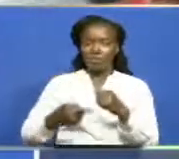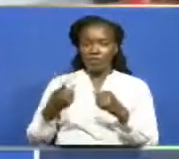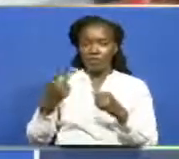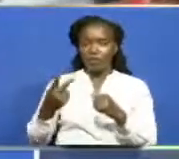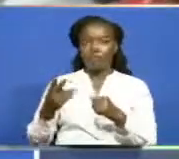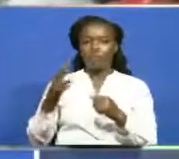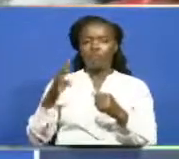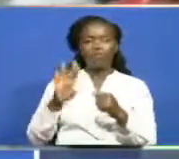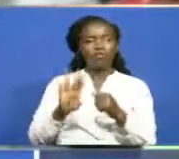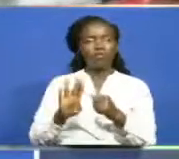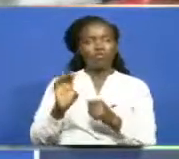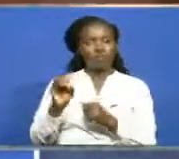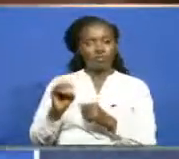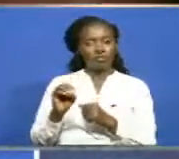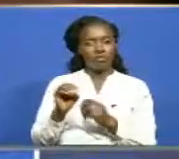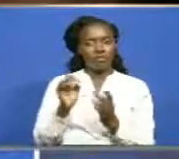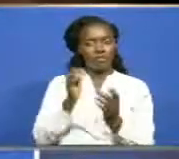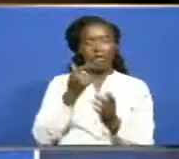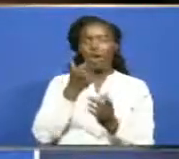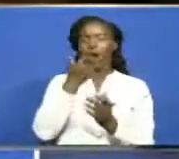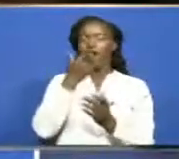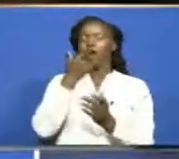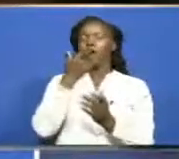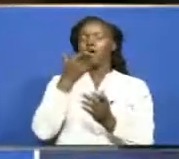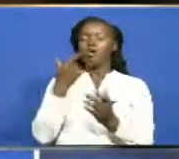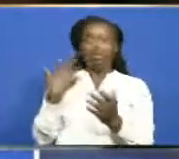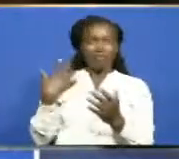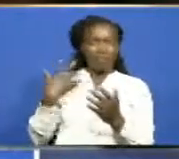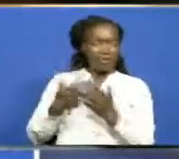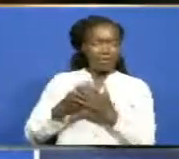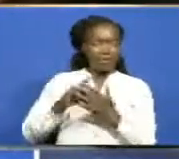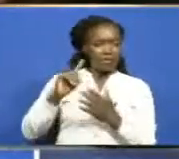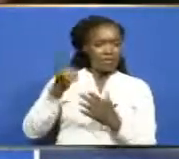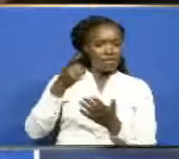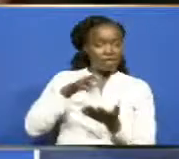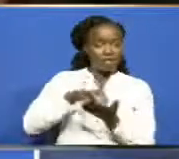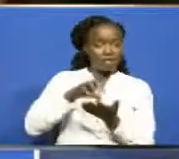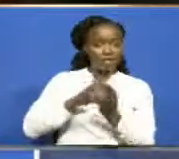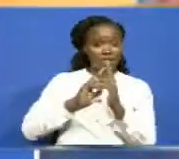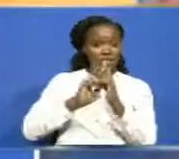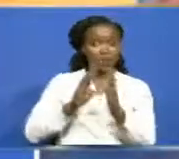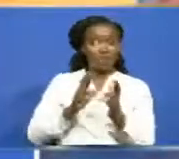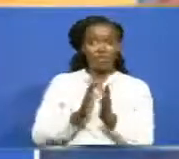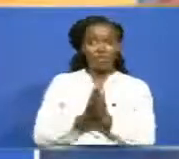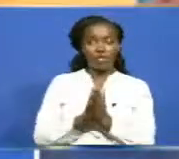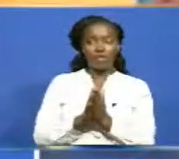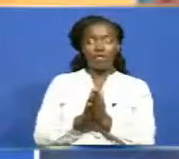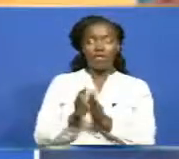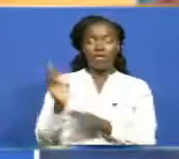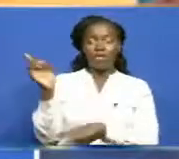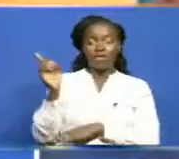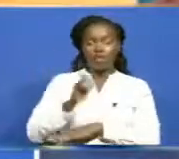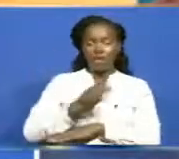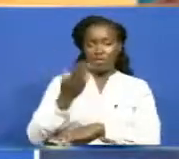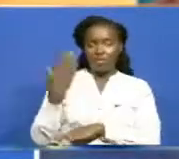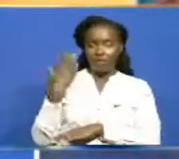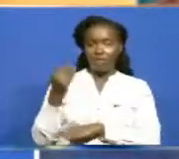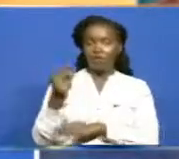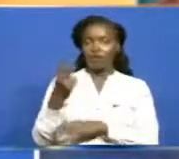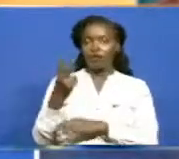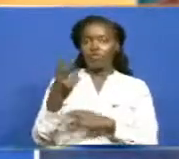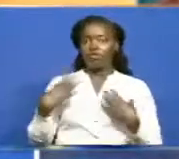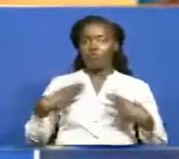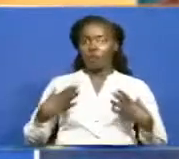1,480,240 tests undertaken since the country recorded its first case. In the last 24 hours, the country lost 12